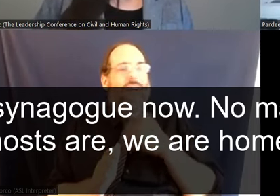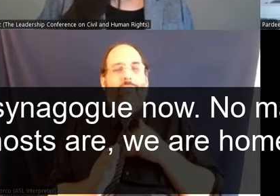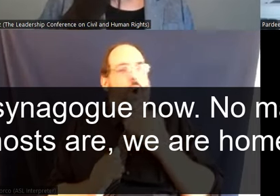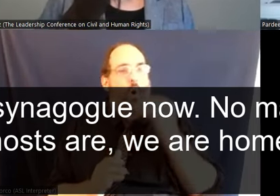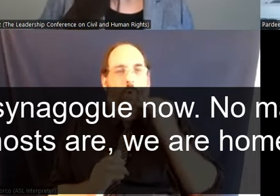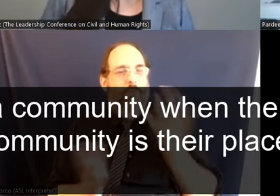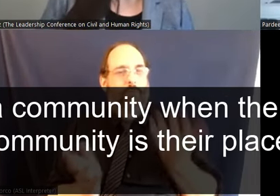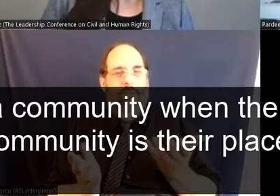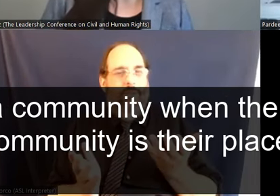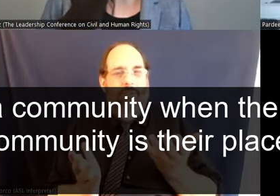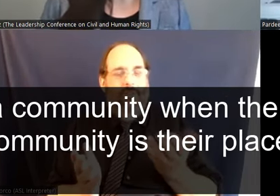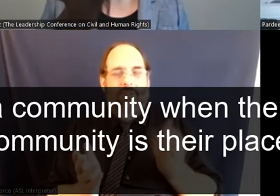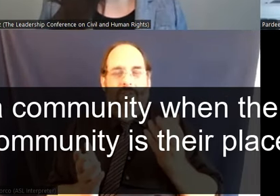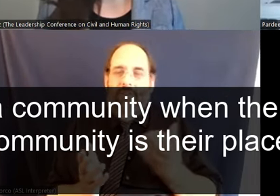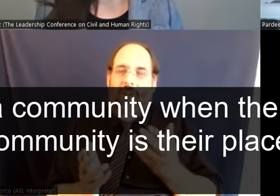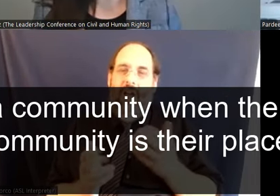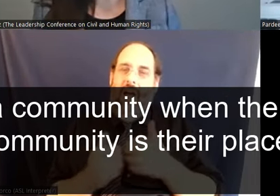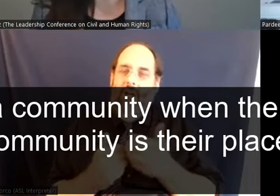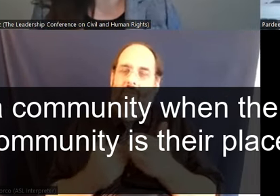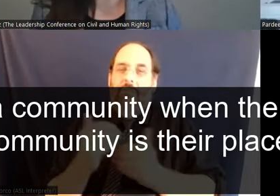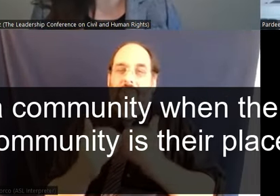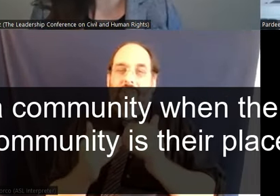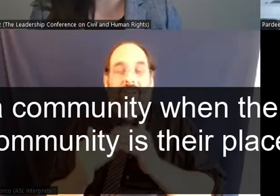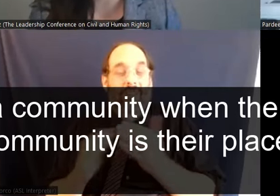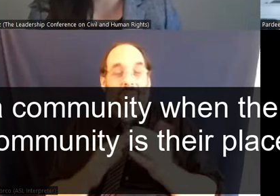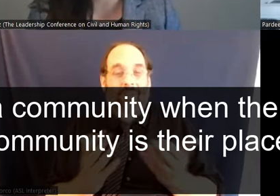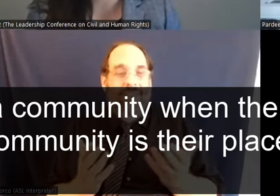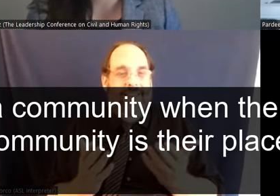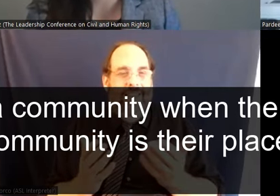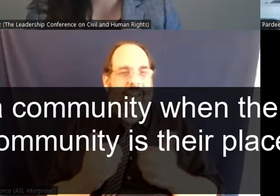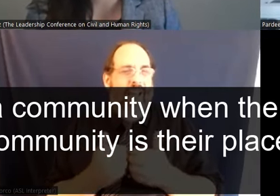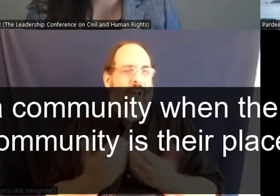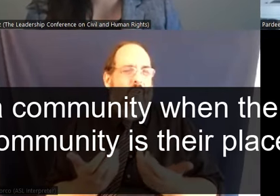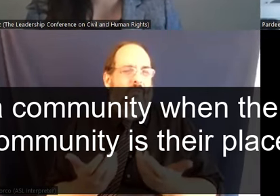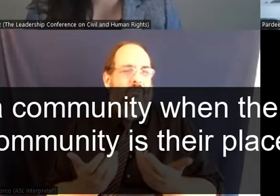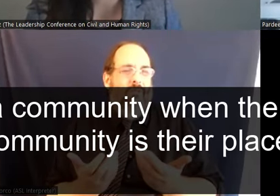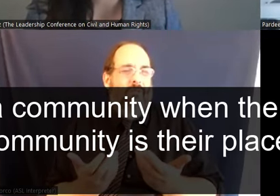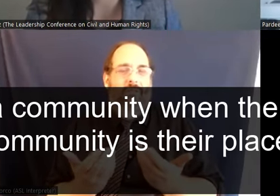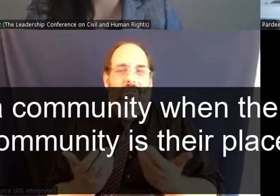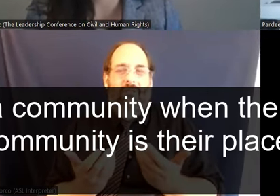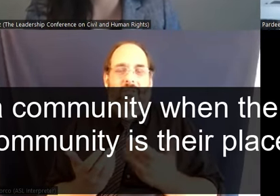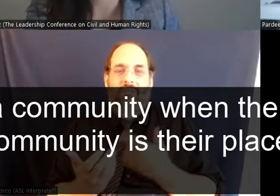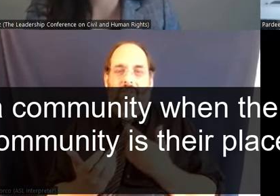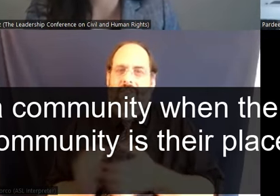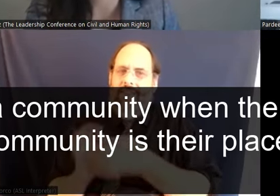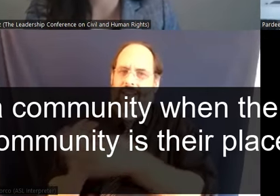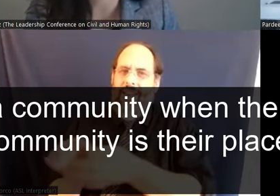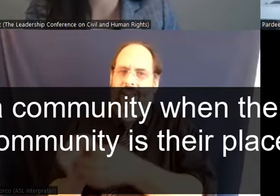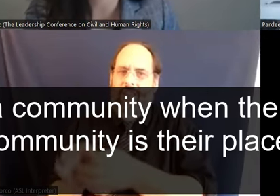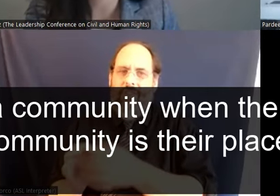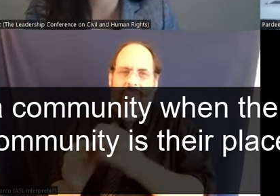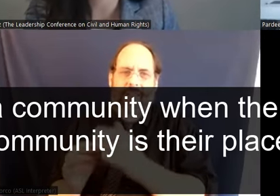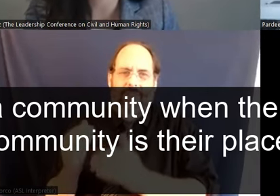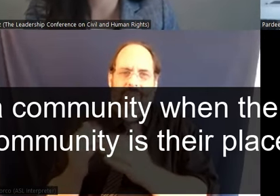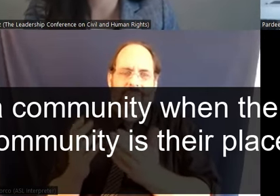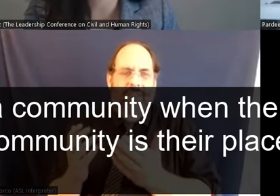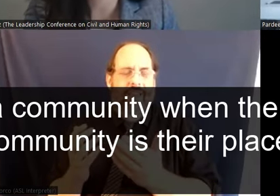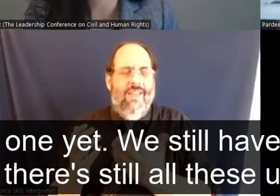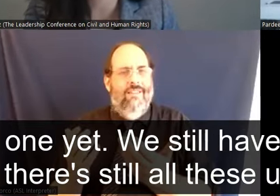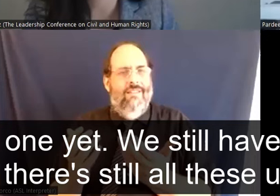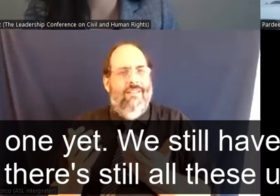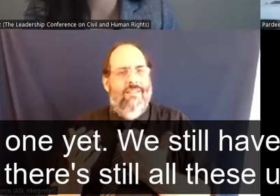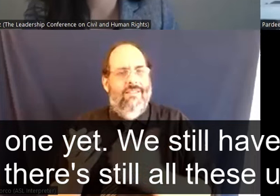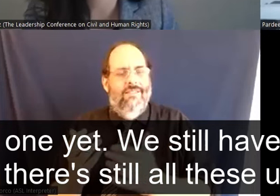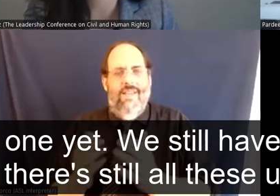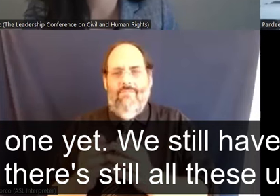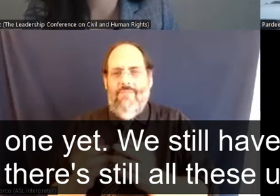So it's really hard to rebuild community when the real mooring of a faith community is their place of worship, and